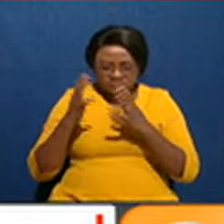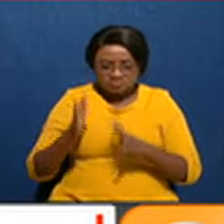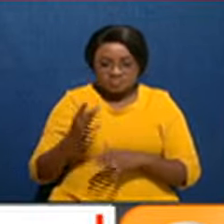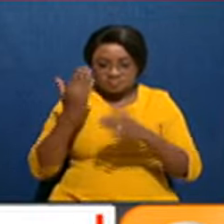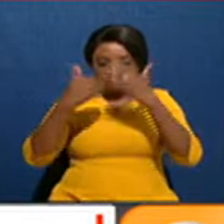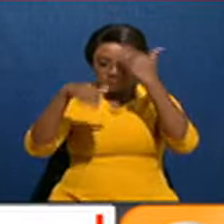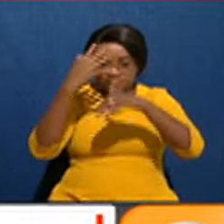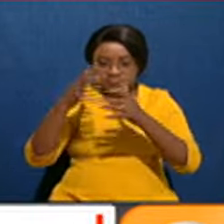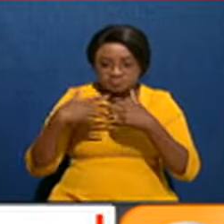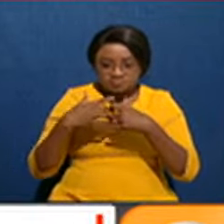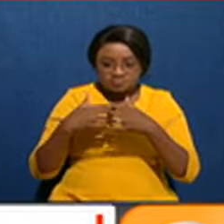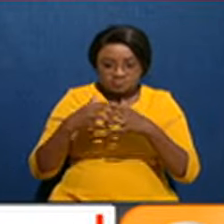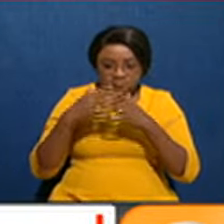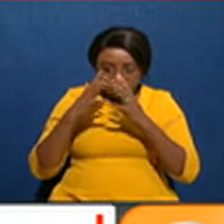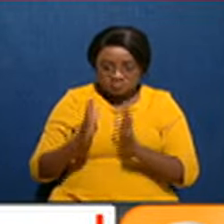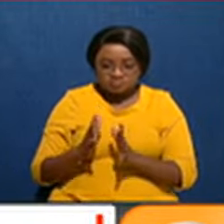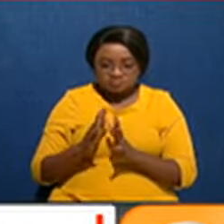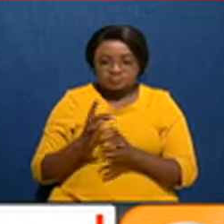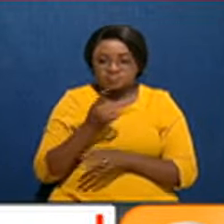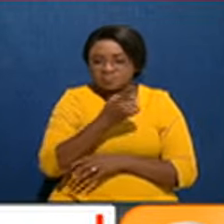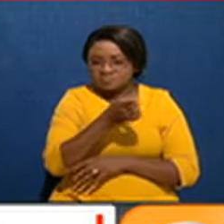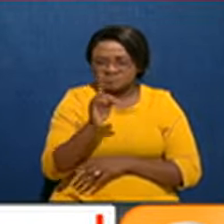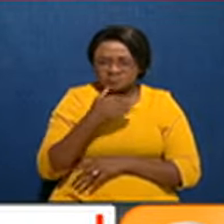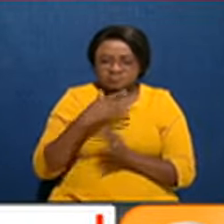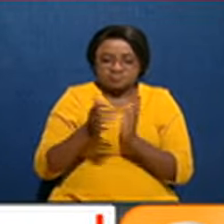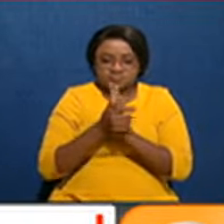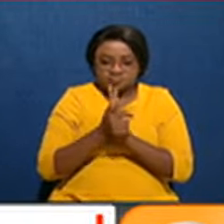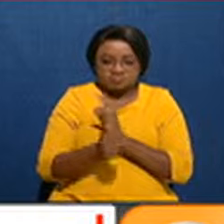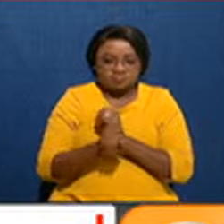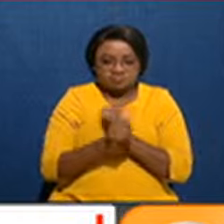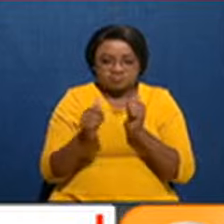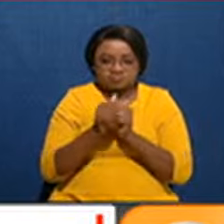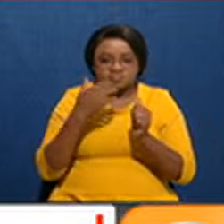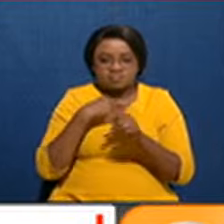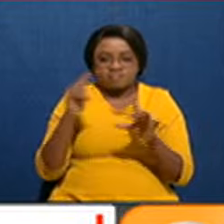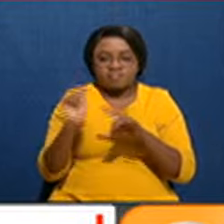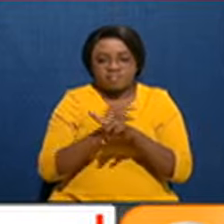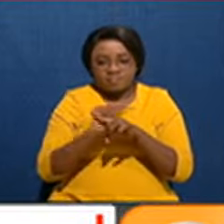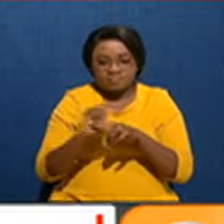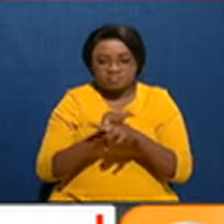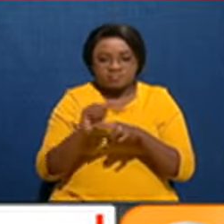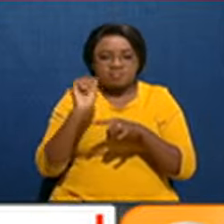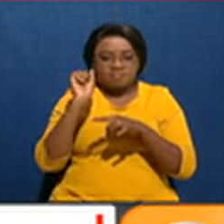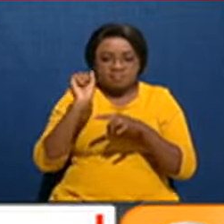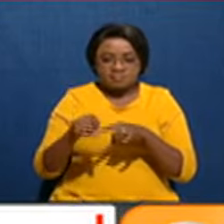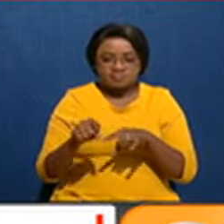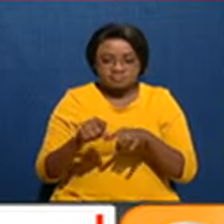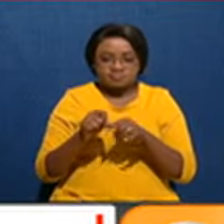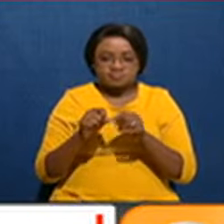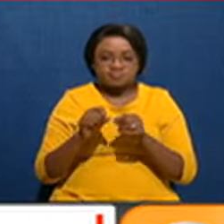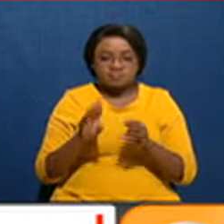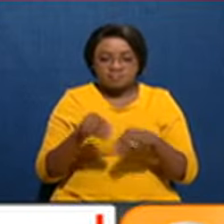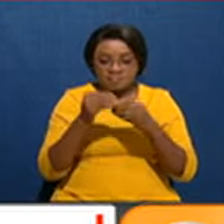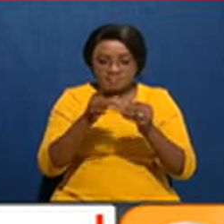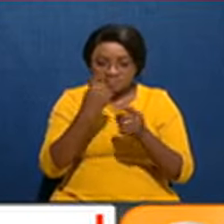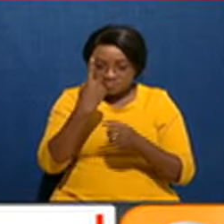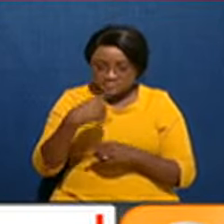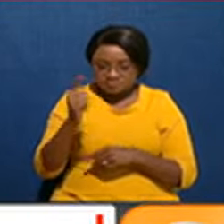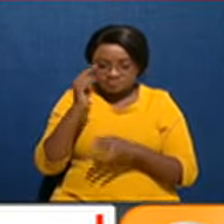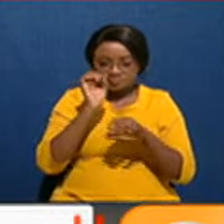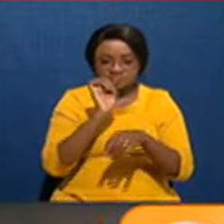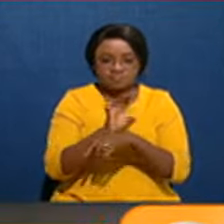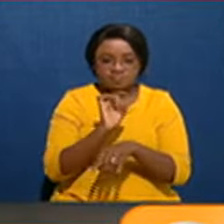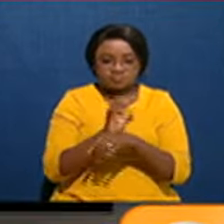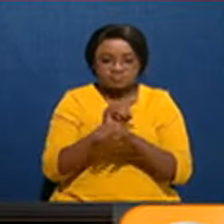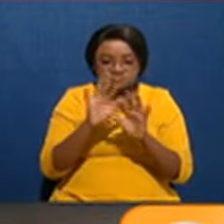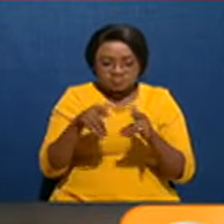professional engineer, the graduate engineer, they have the skills and the training to be able to at least give the proper guidance in how the